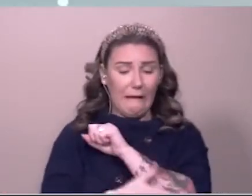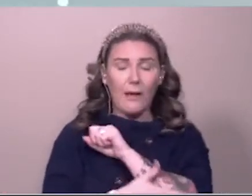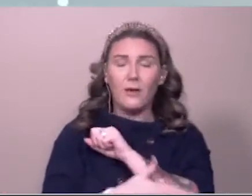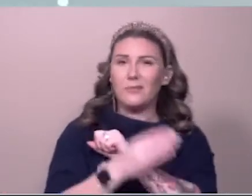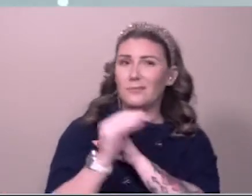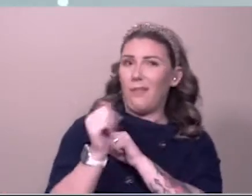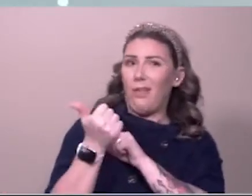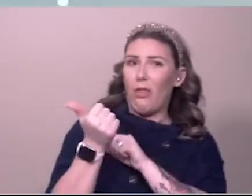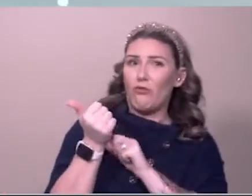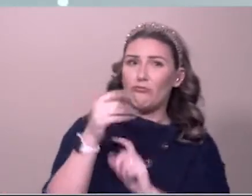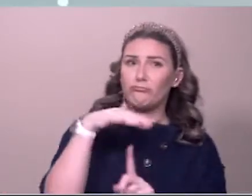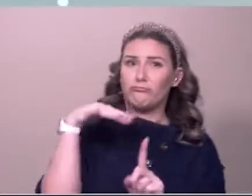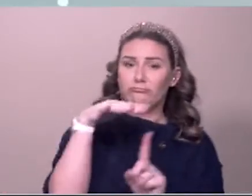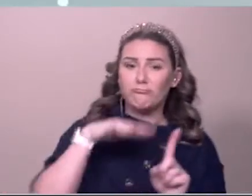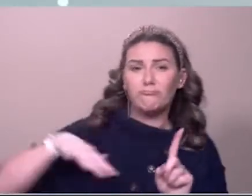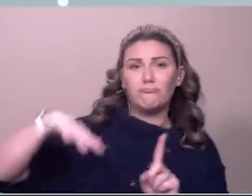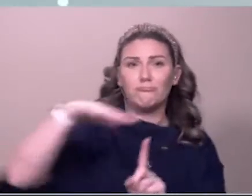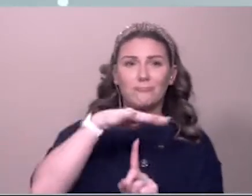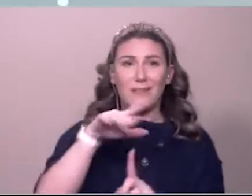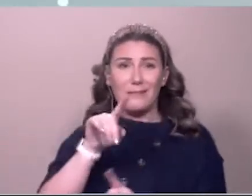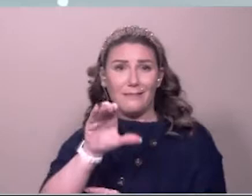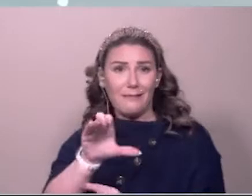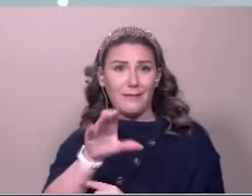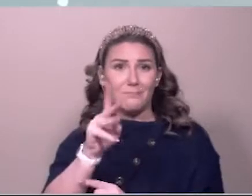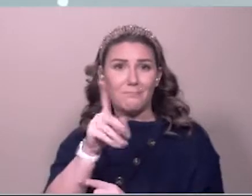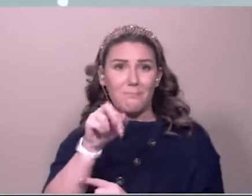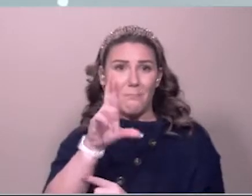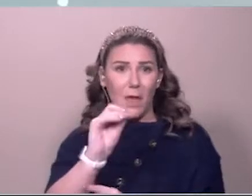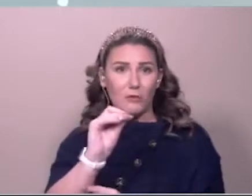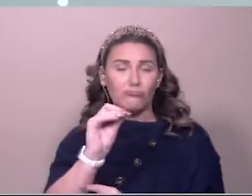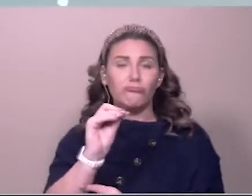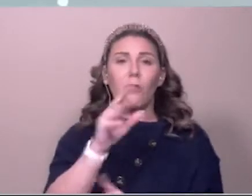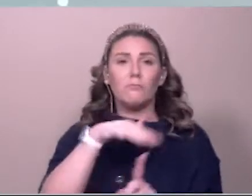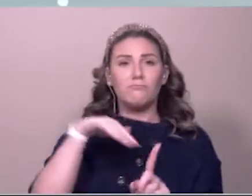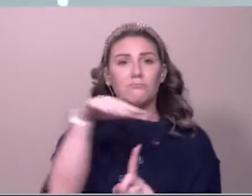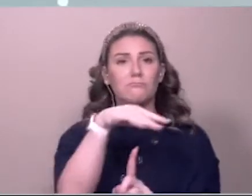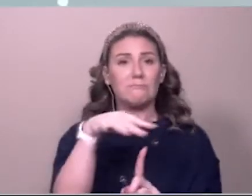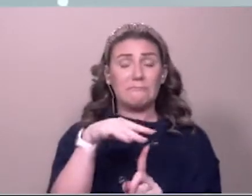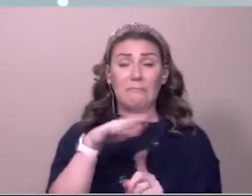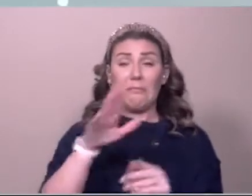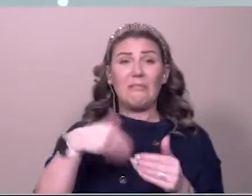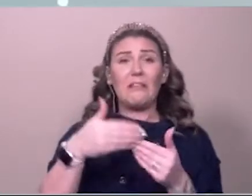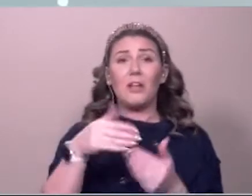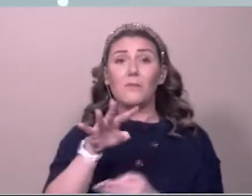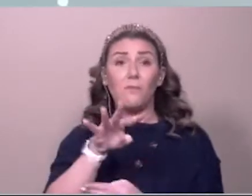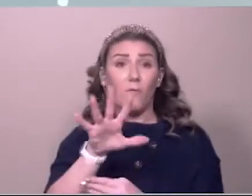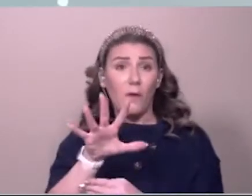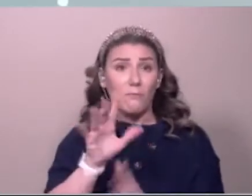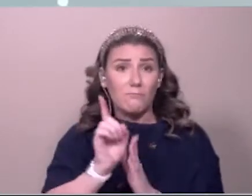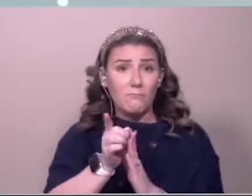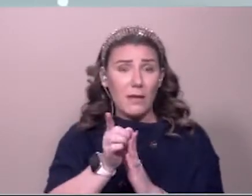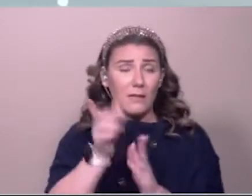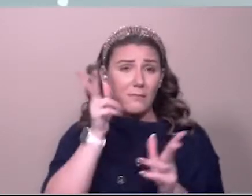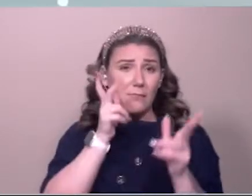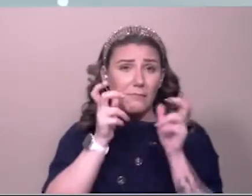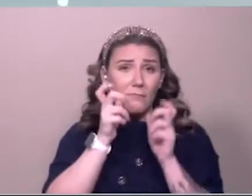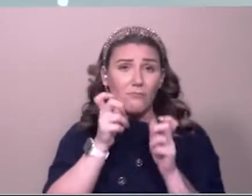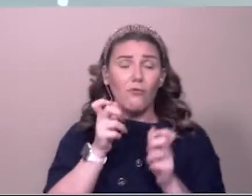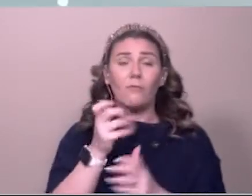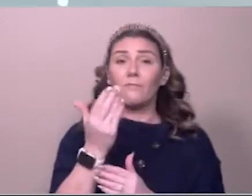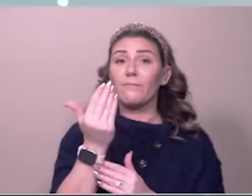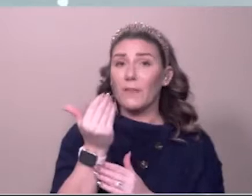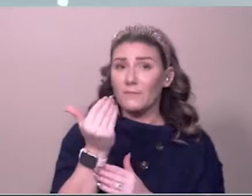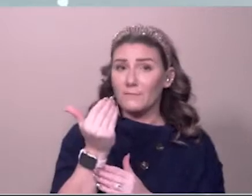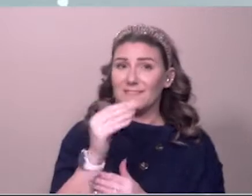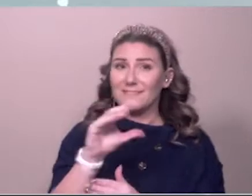the Kansas City metropolitan area or throughout the state of Kansas. Over the next 45 minutes, we will hear from 15 physicians, including